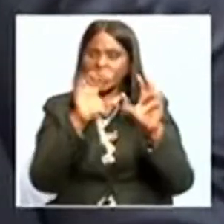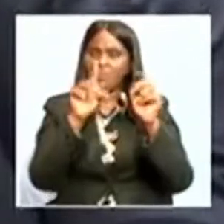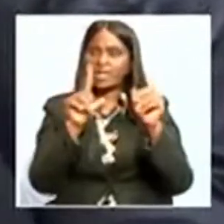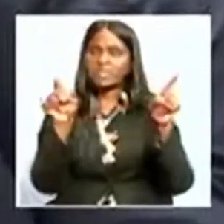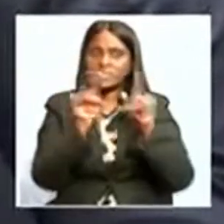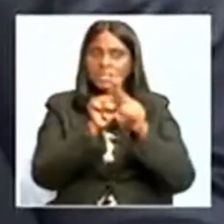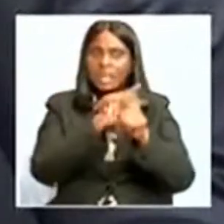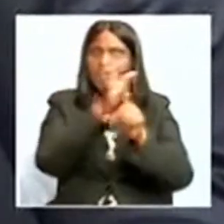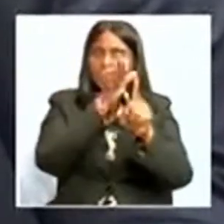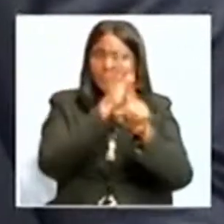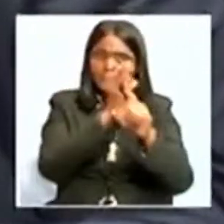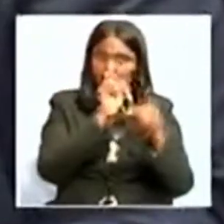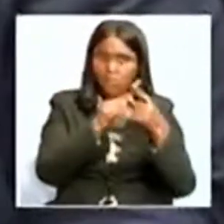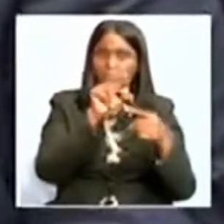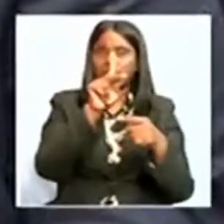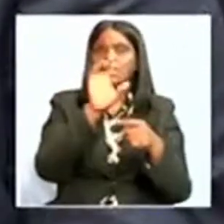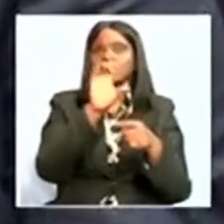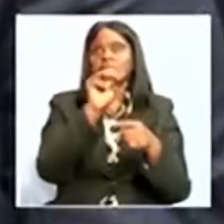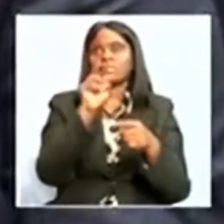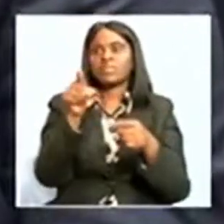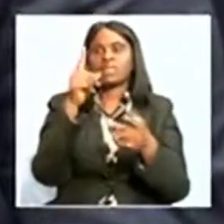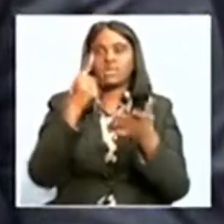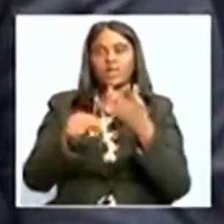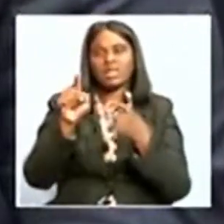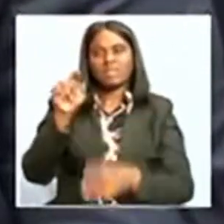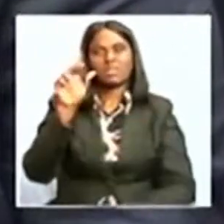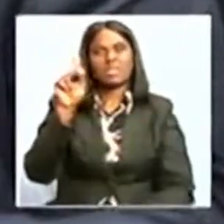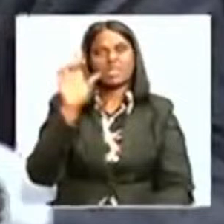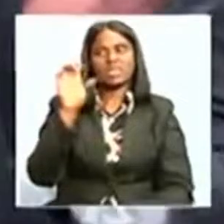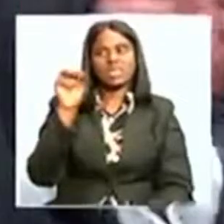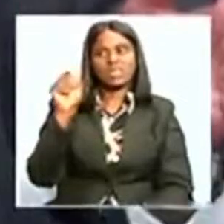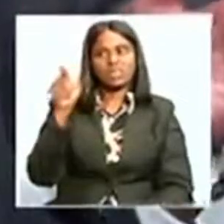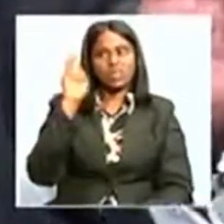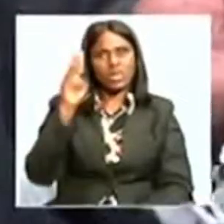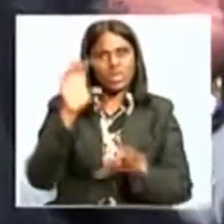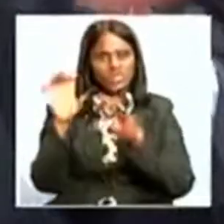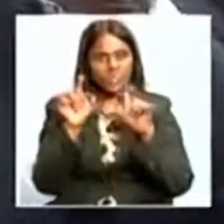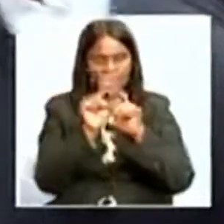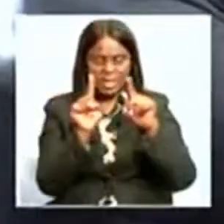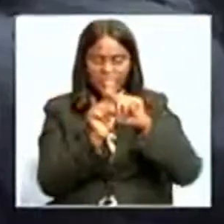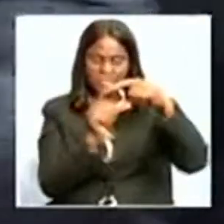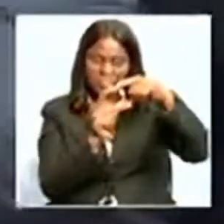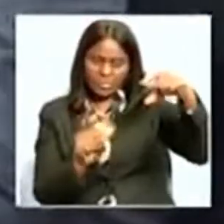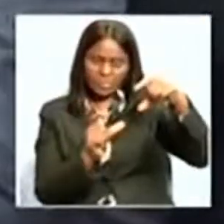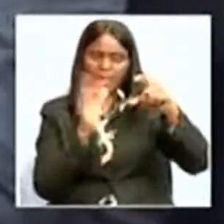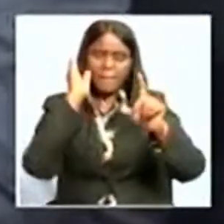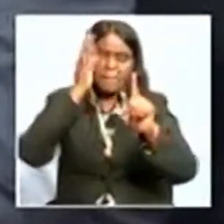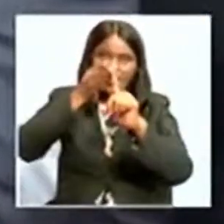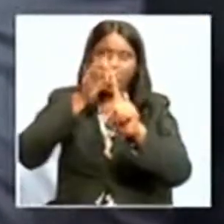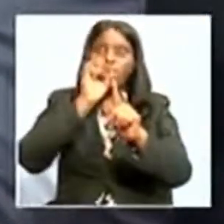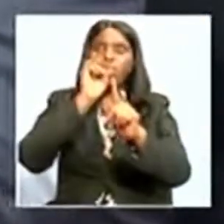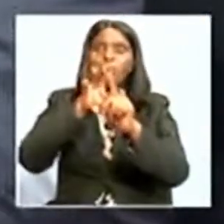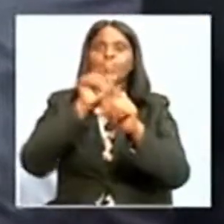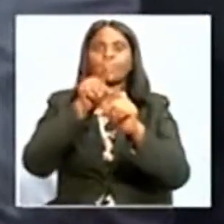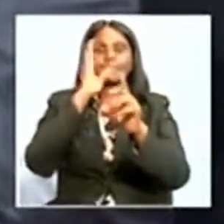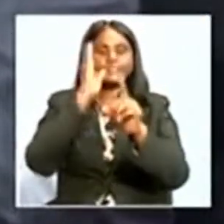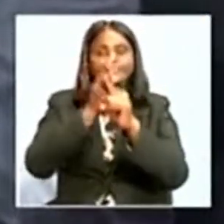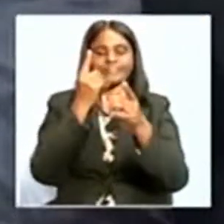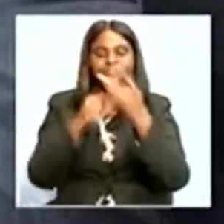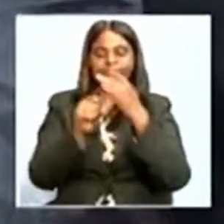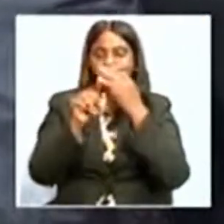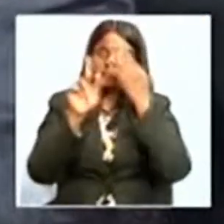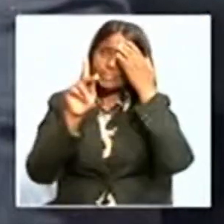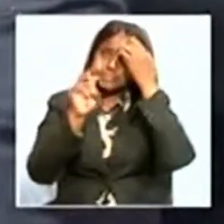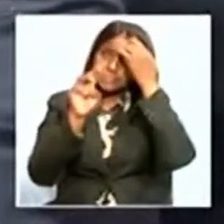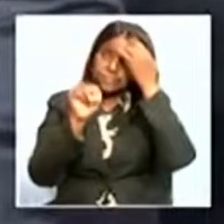consigned to KCM. What KCM would do is, and obviously invoices are sent directly. So what KCM would